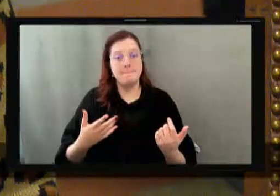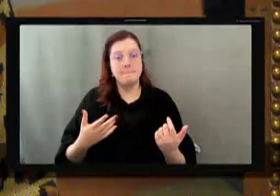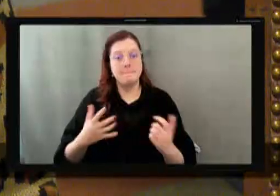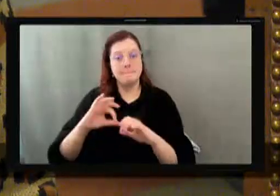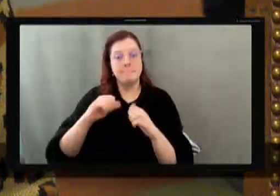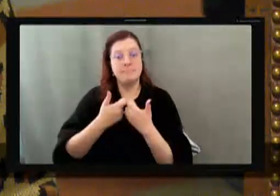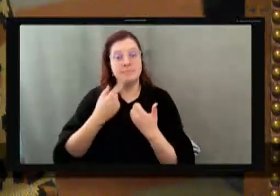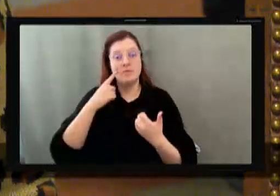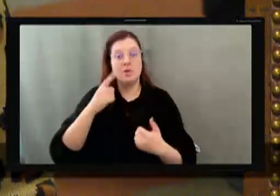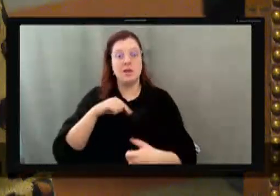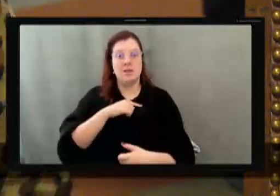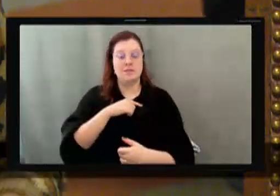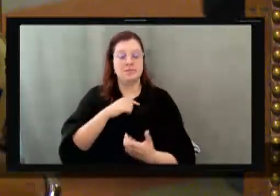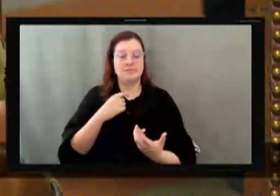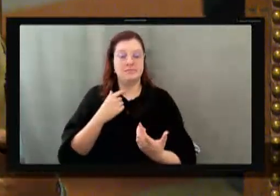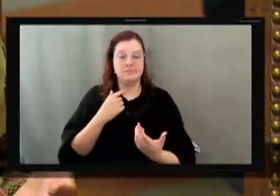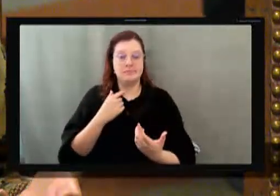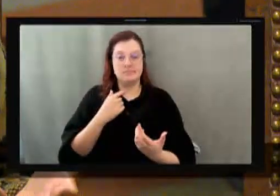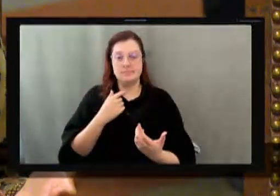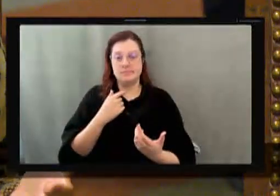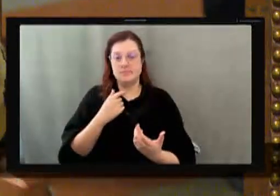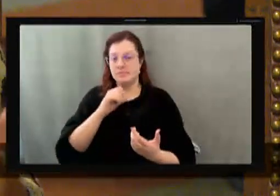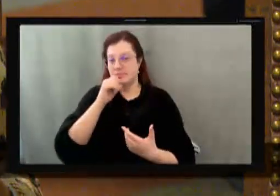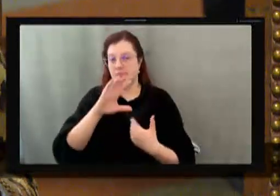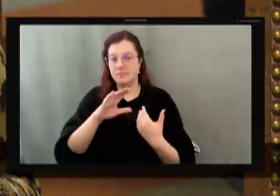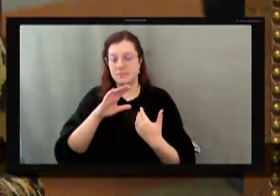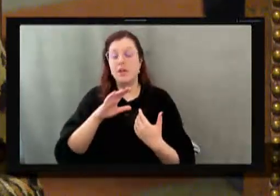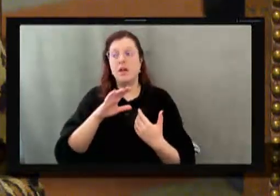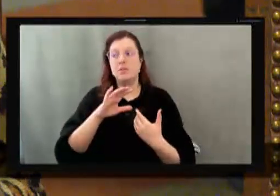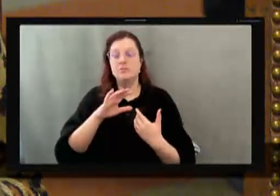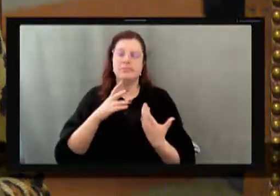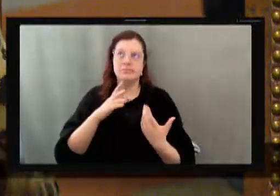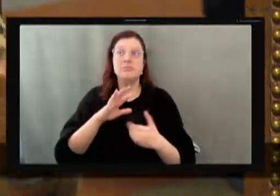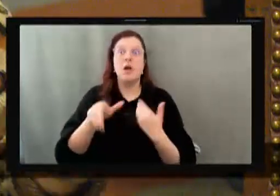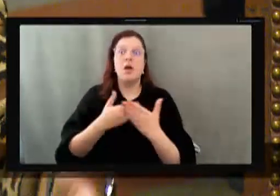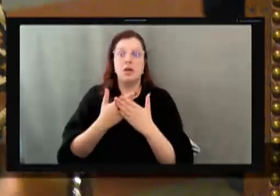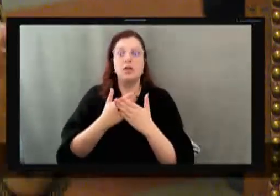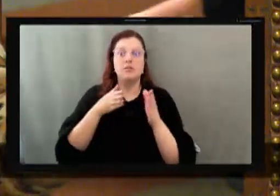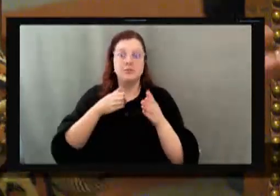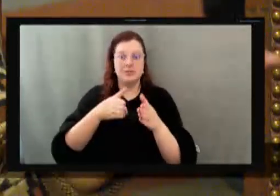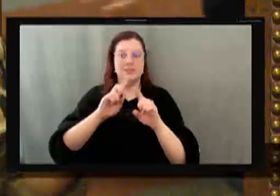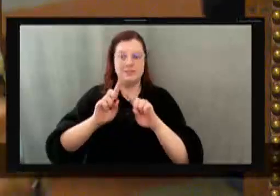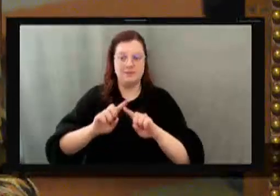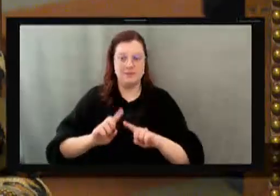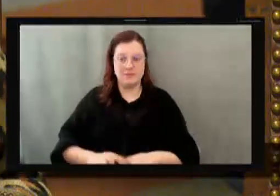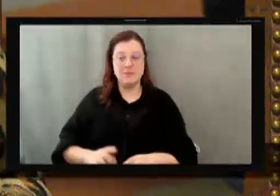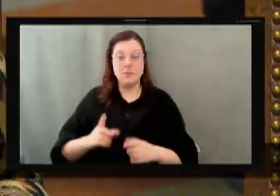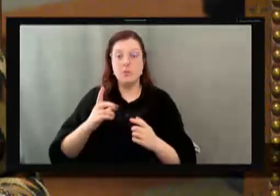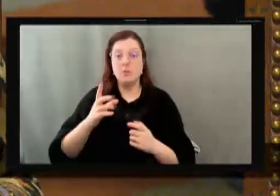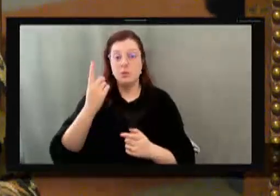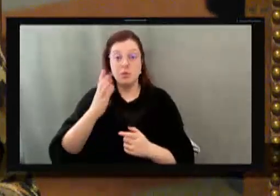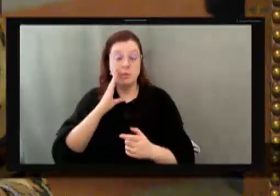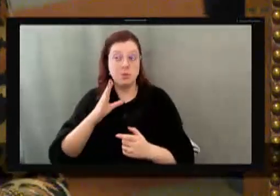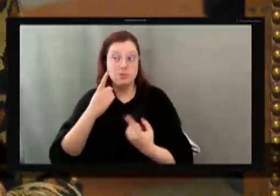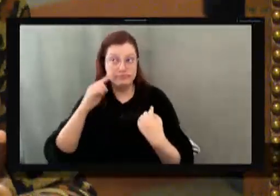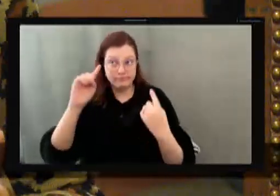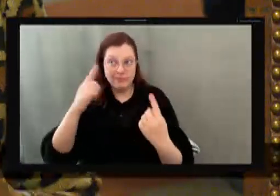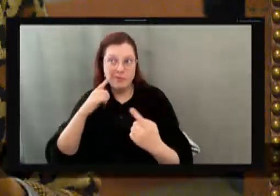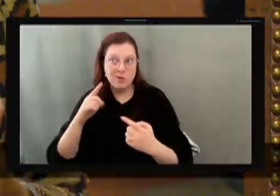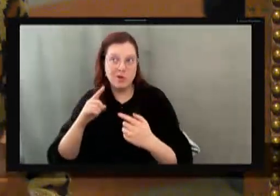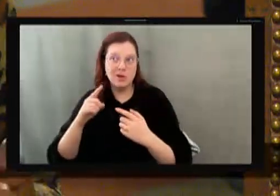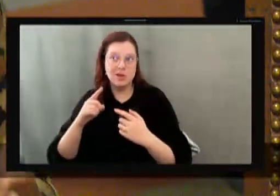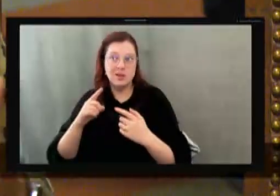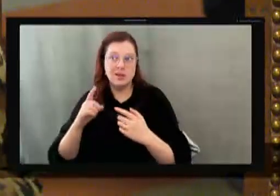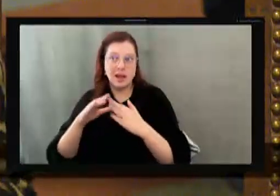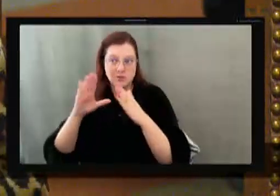that not all of our streets are different, right? And so the one treatment that's going to work on a residential street, like you're saying, is not the right thing